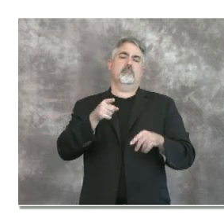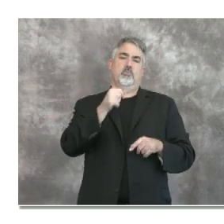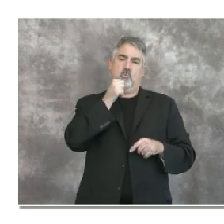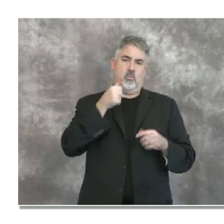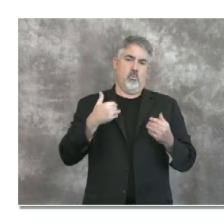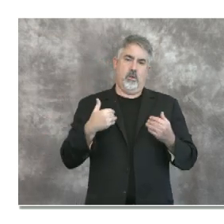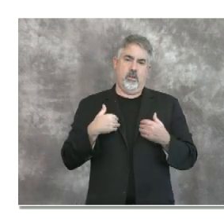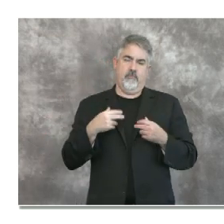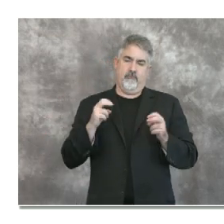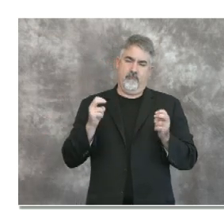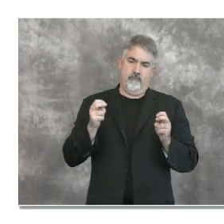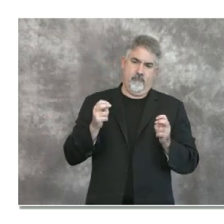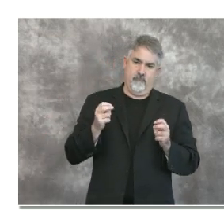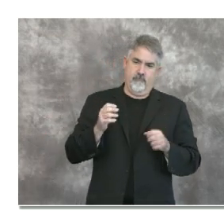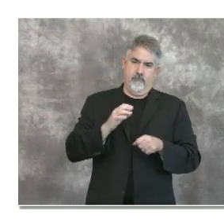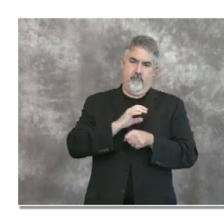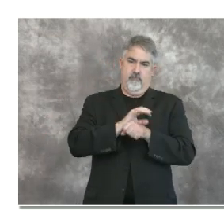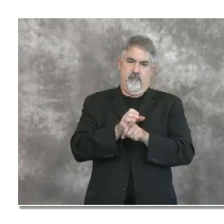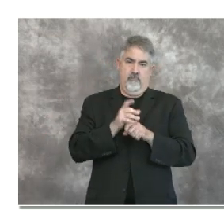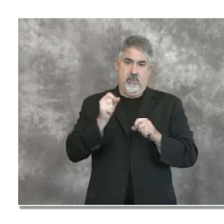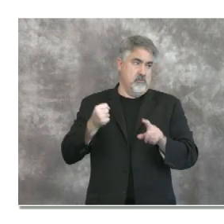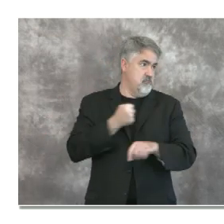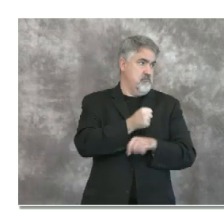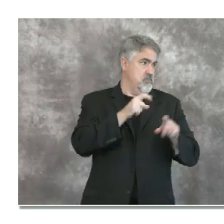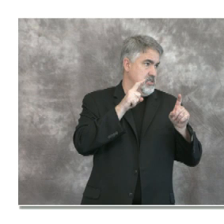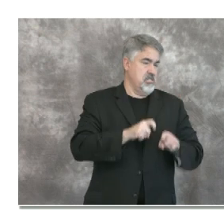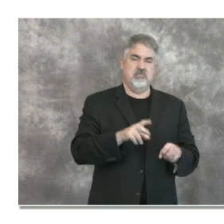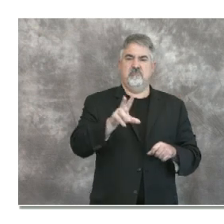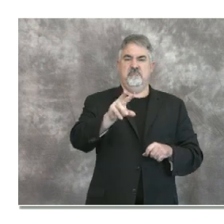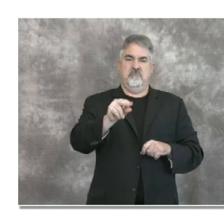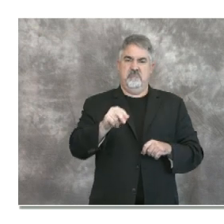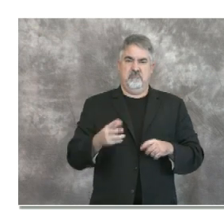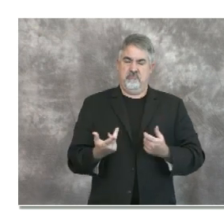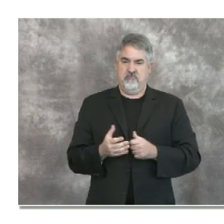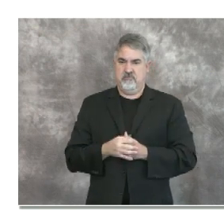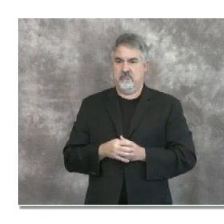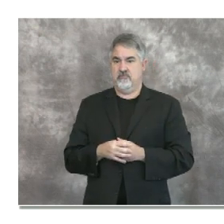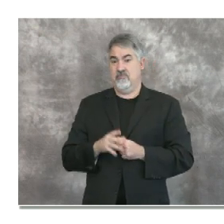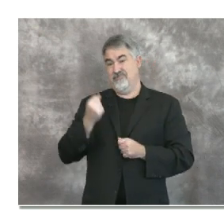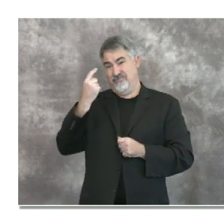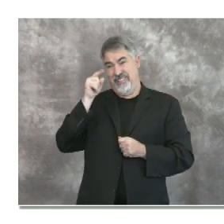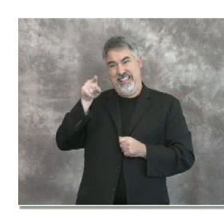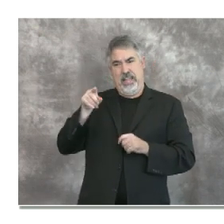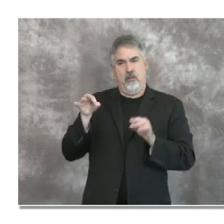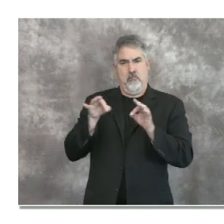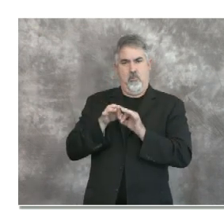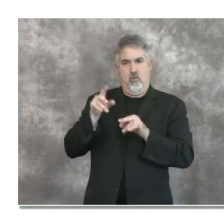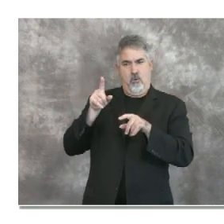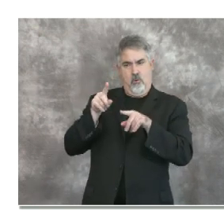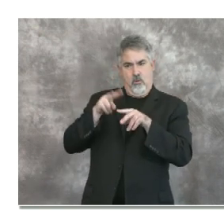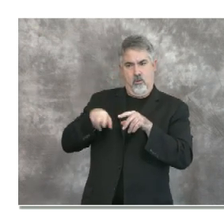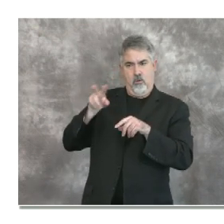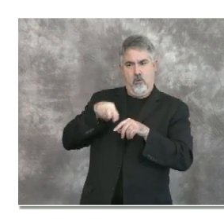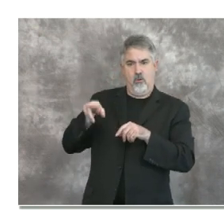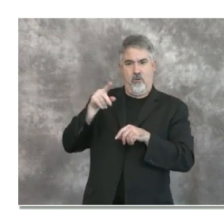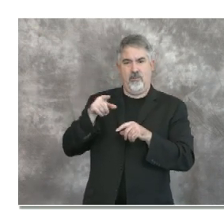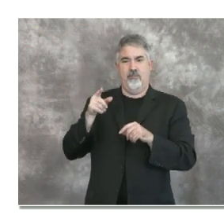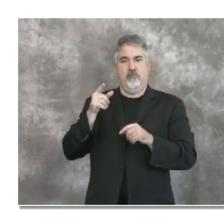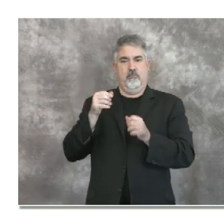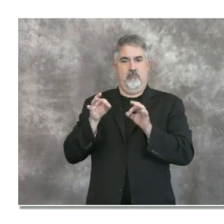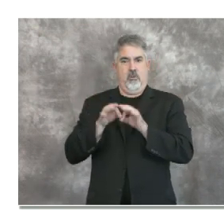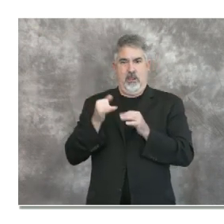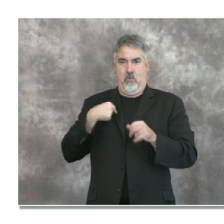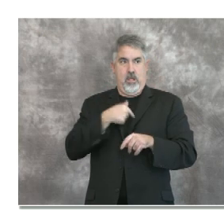be recommended for testing. But again, all of those various groups is a large number